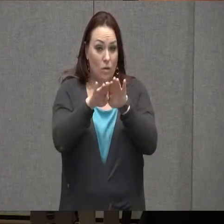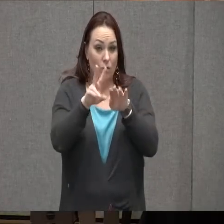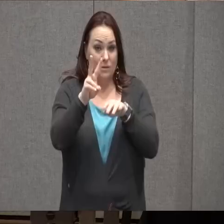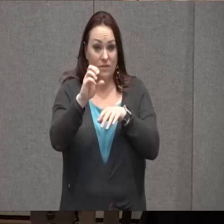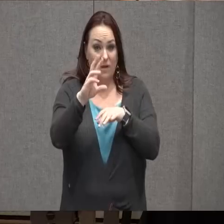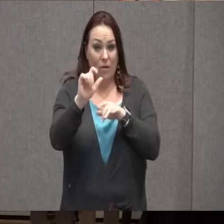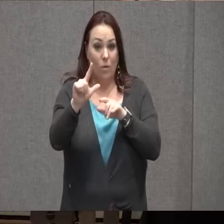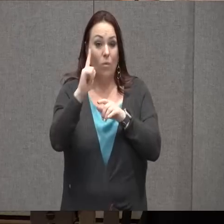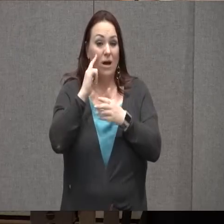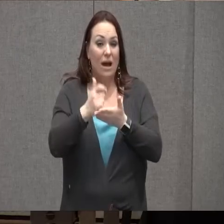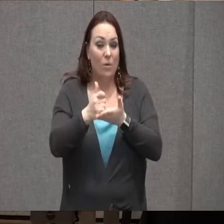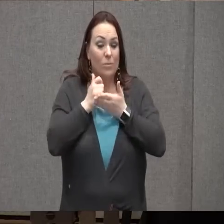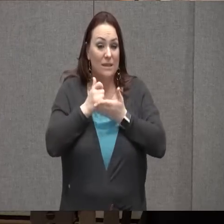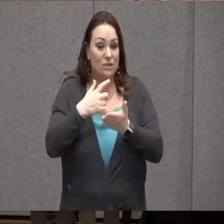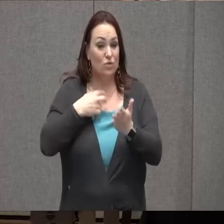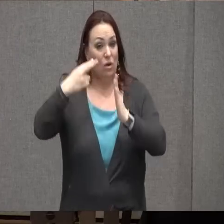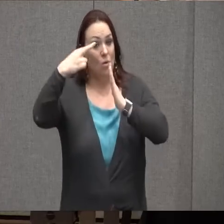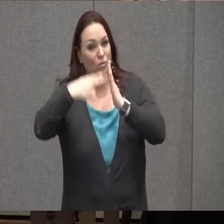read it.